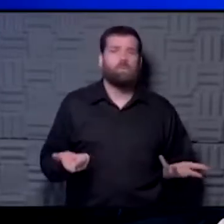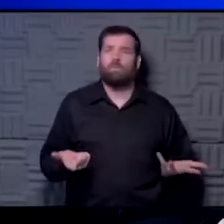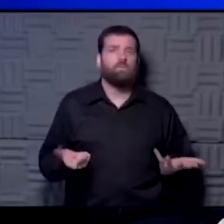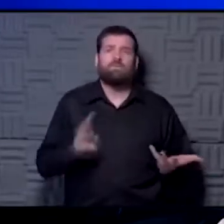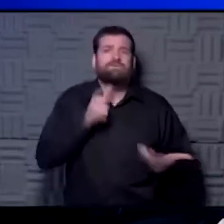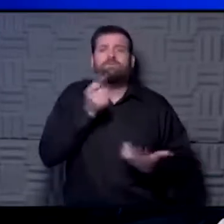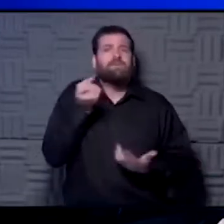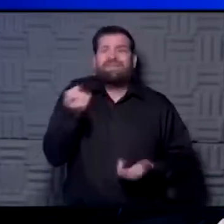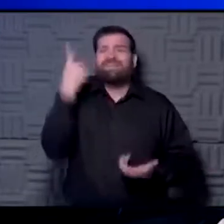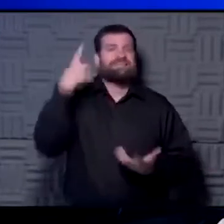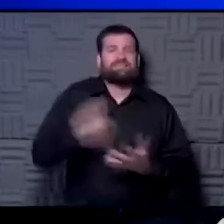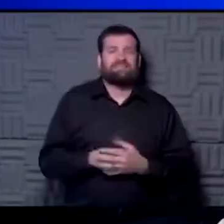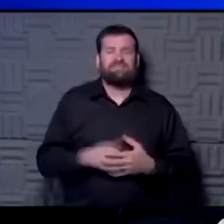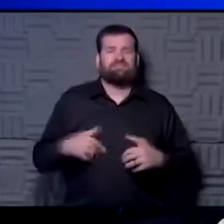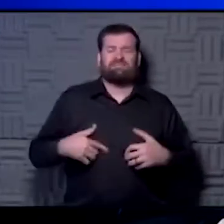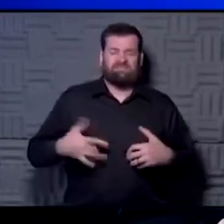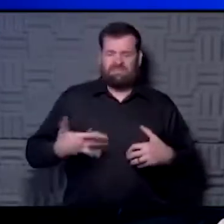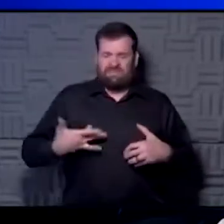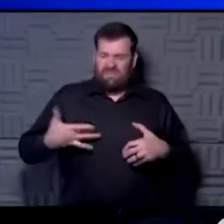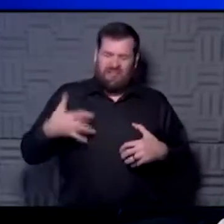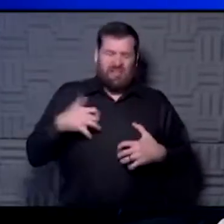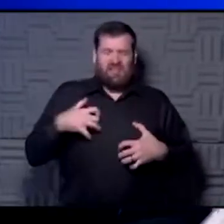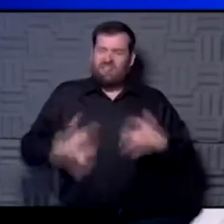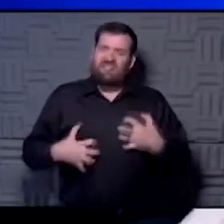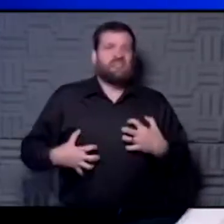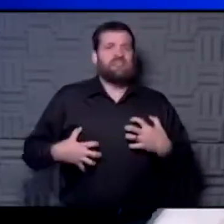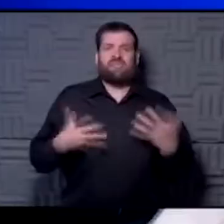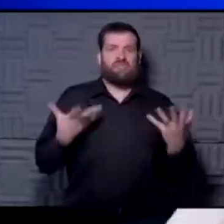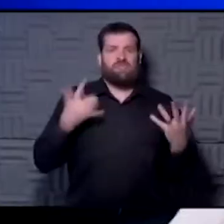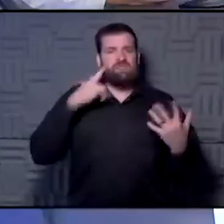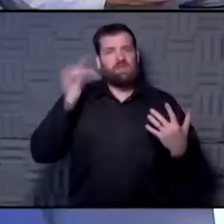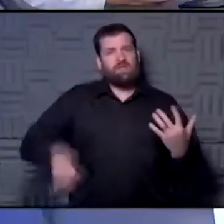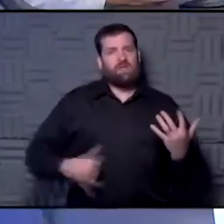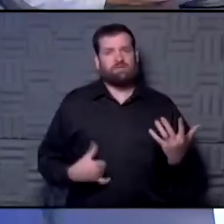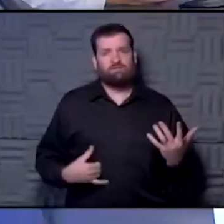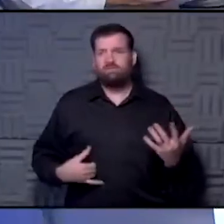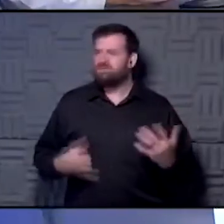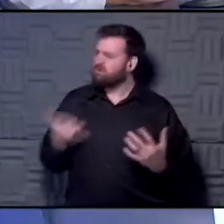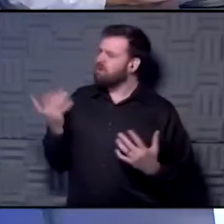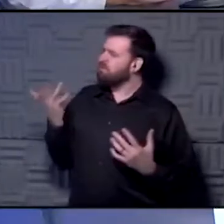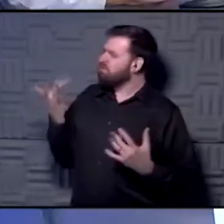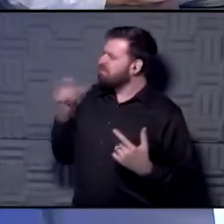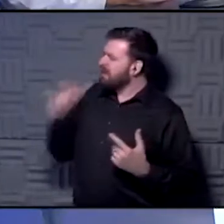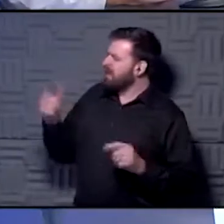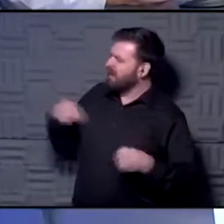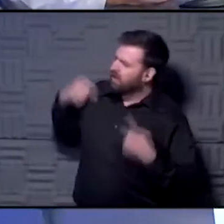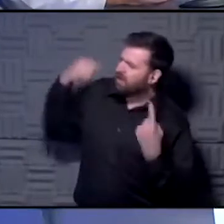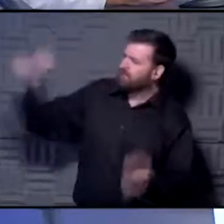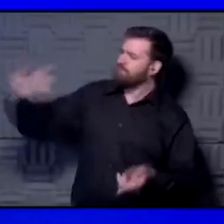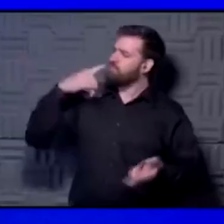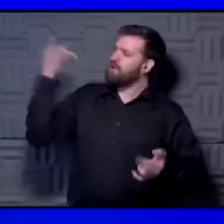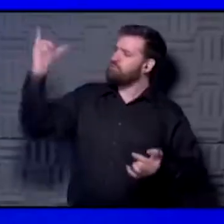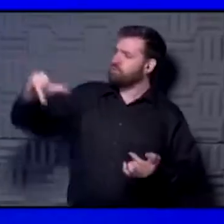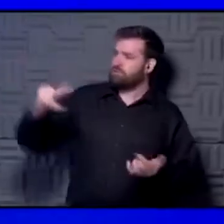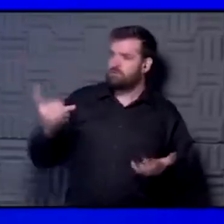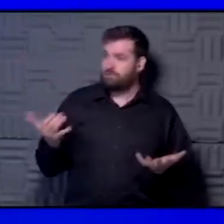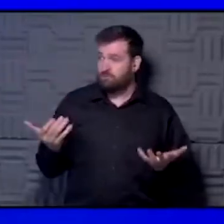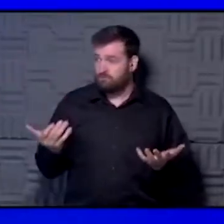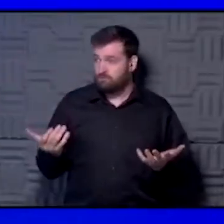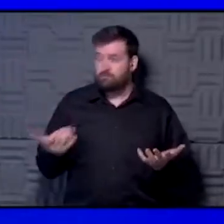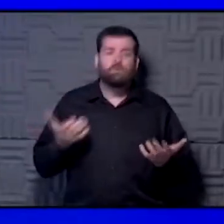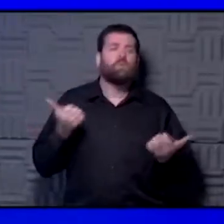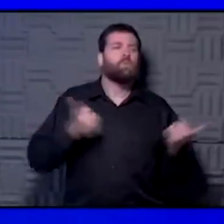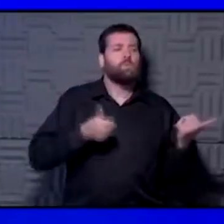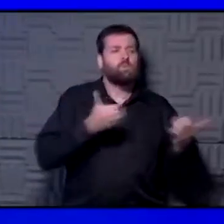any sense. It just gives me the heebie-jeebies to even think about it. And I think people would ask, well, why haven't we done this forever? Well, Then which